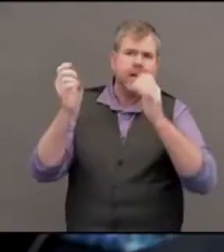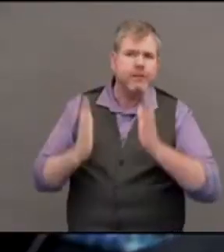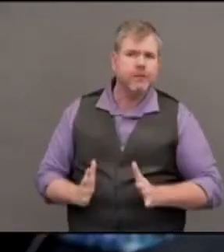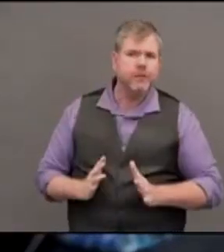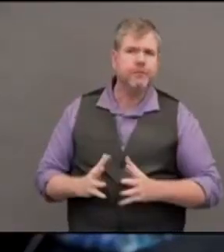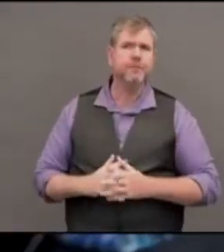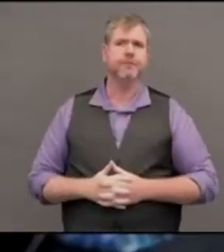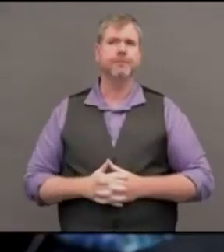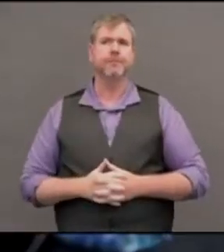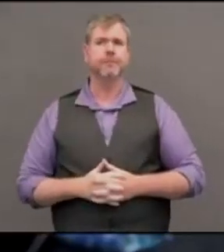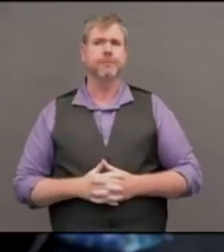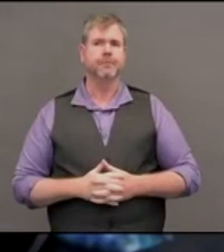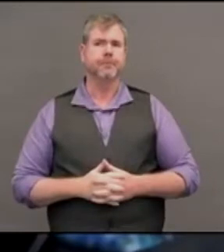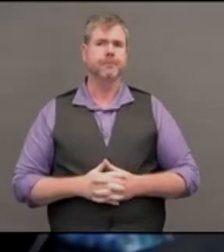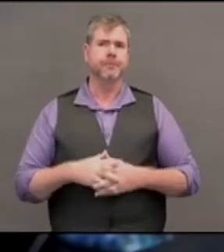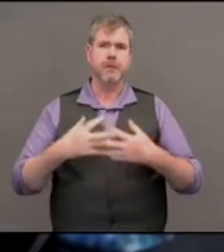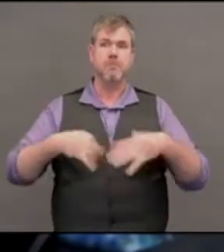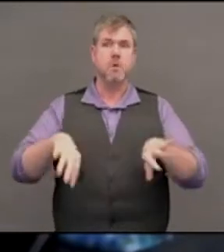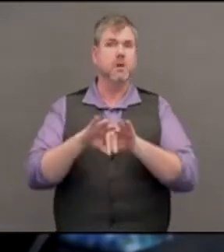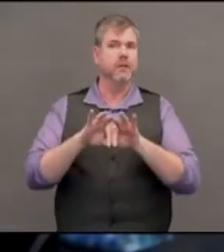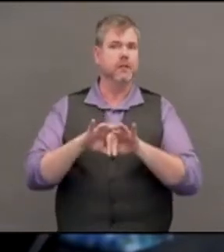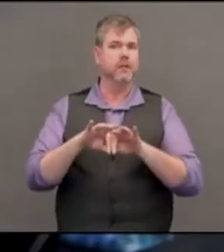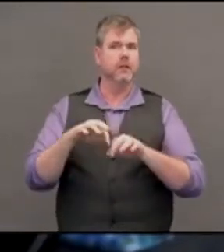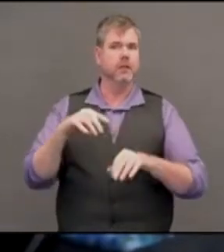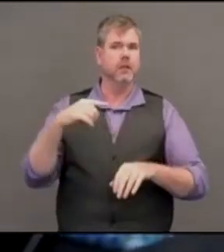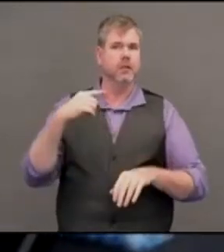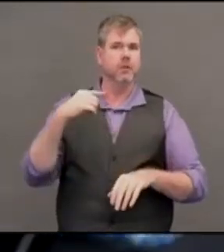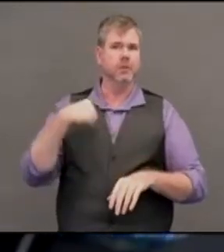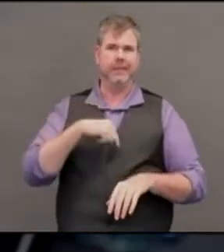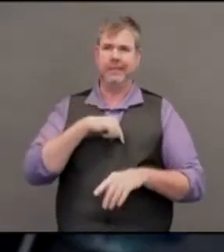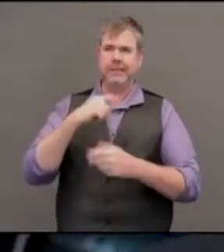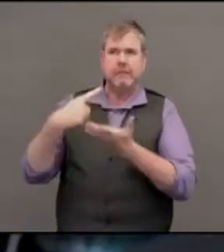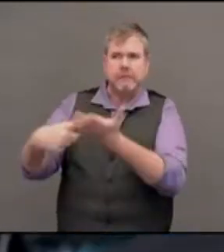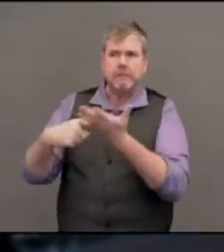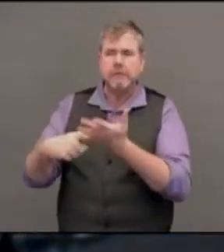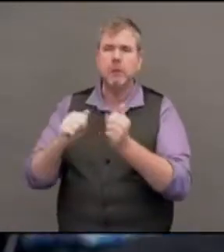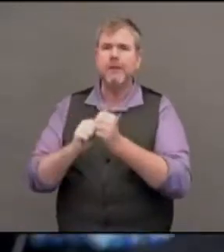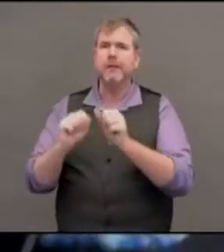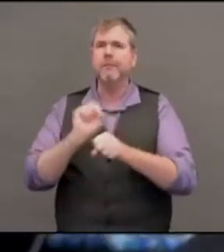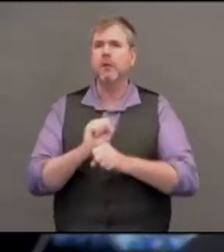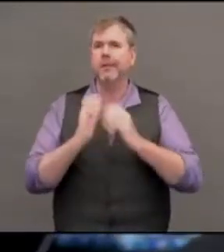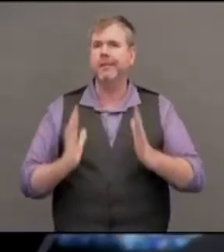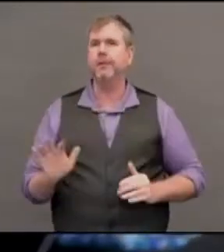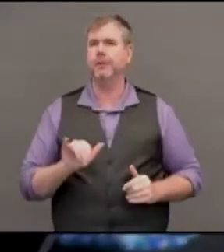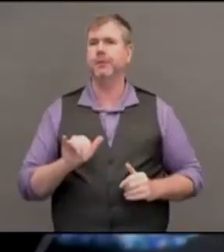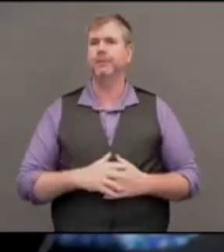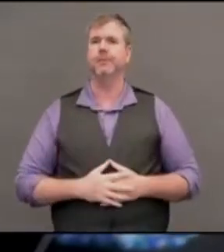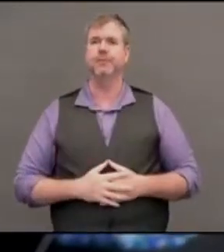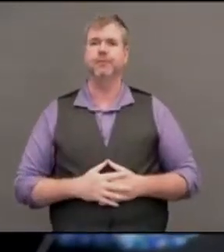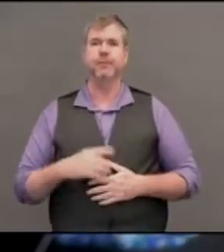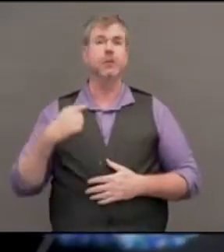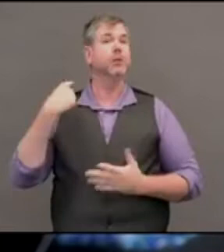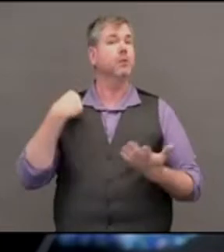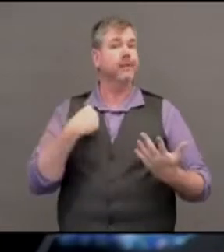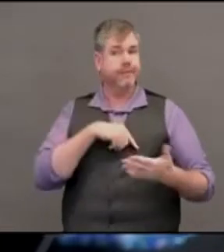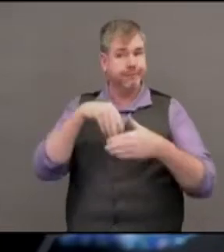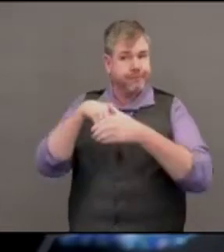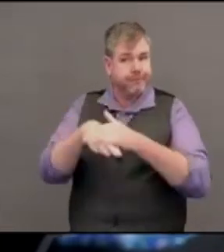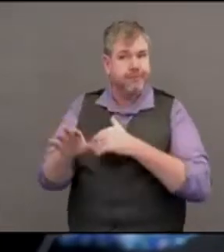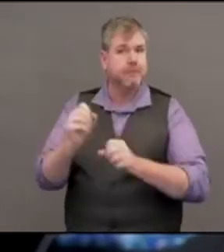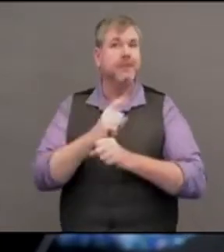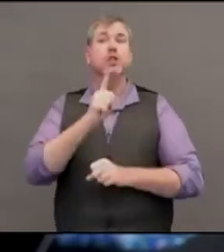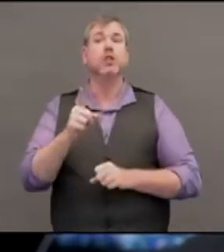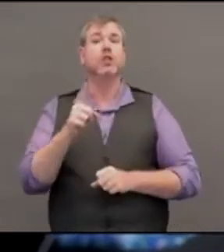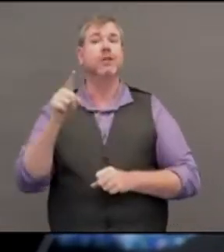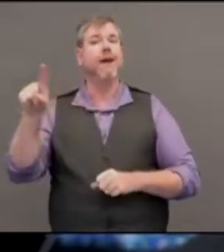protocol. One of the main things that we check when we go into the business is to make sure that they have the social distancing protocol form filled out, which is that form